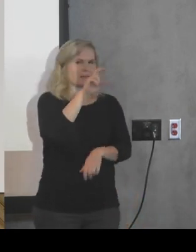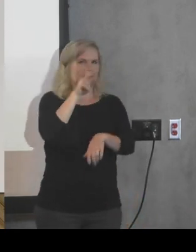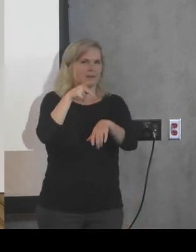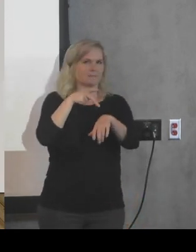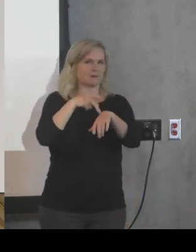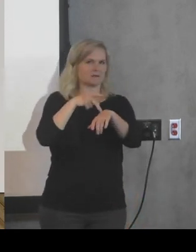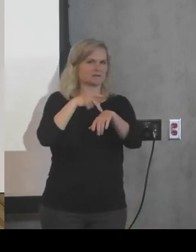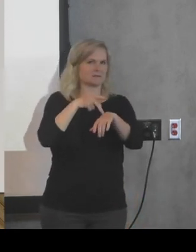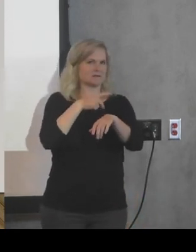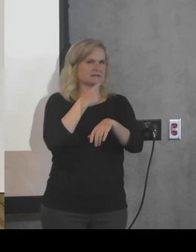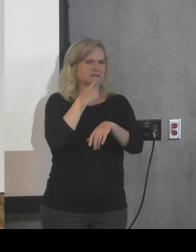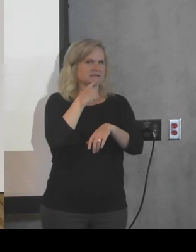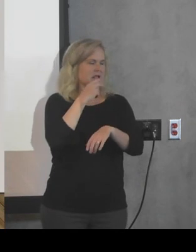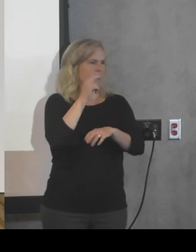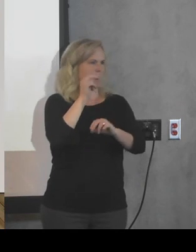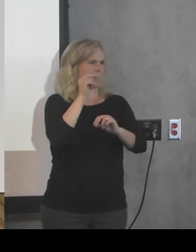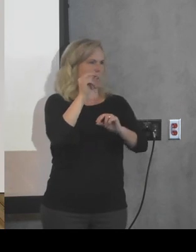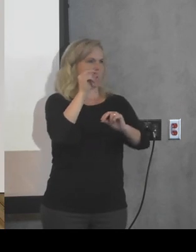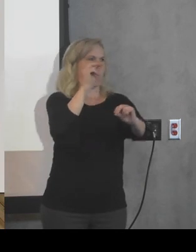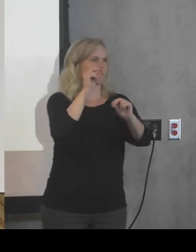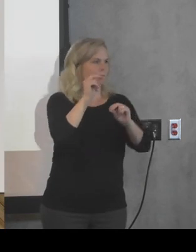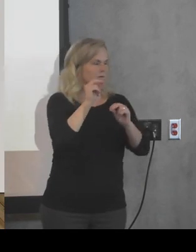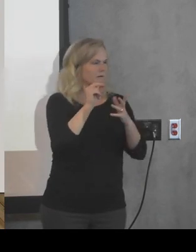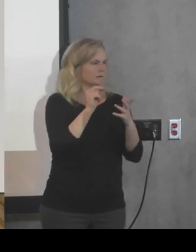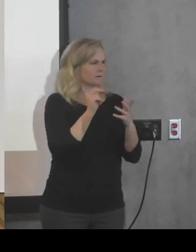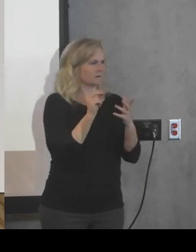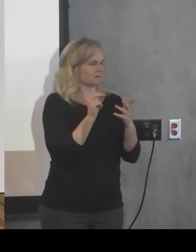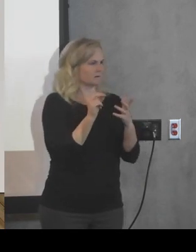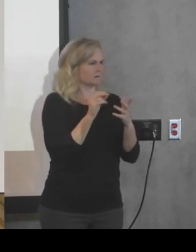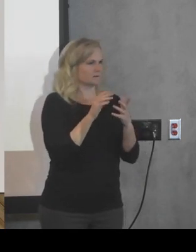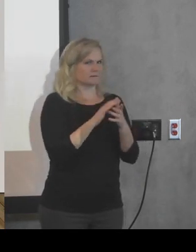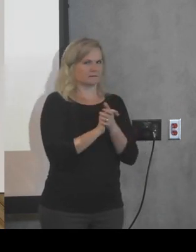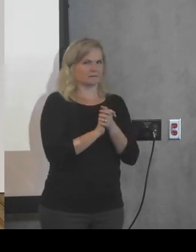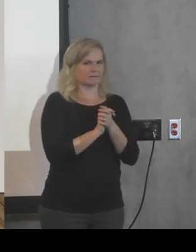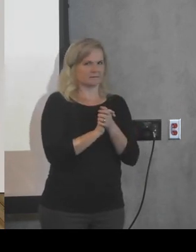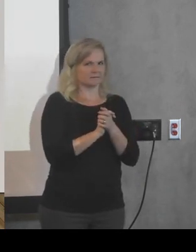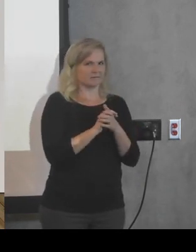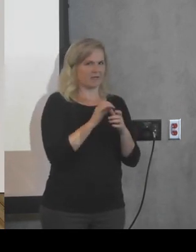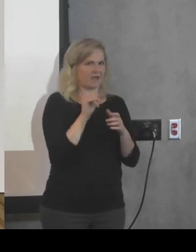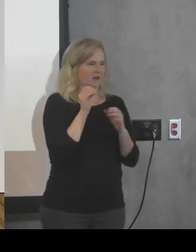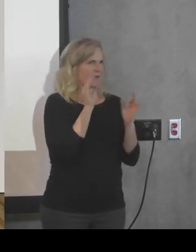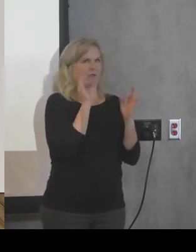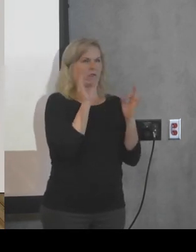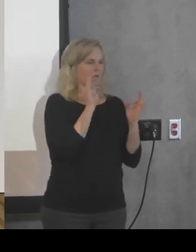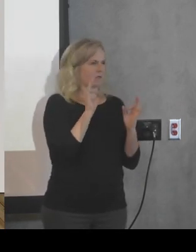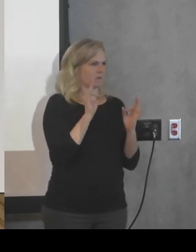no, no, stammered Johnny, while his eyes darted nervously around.